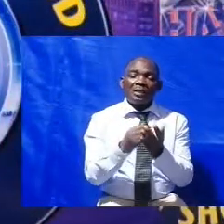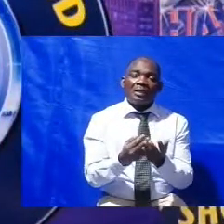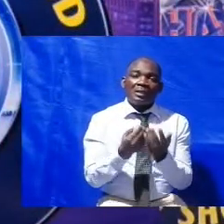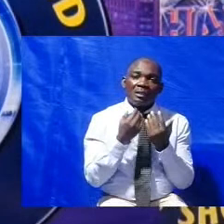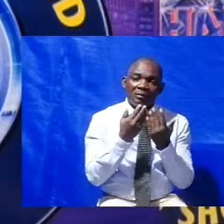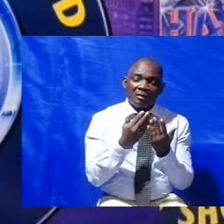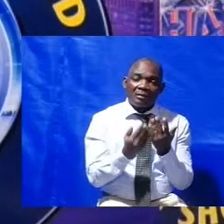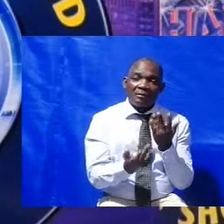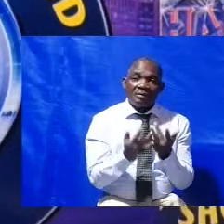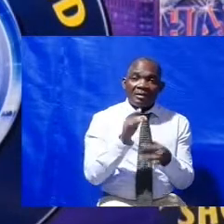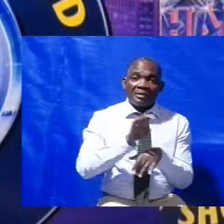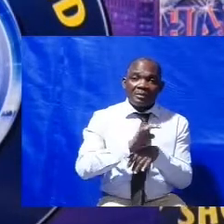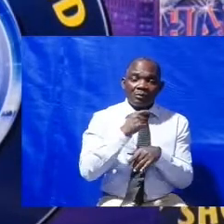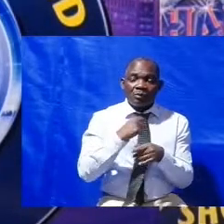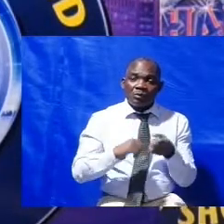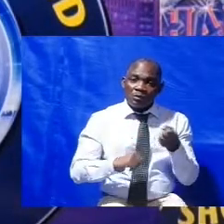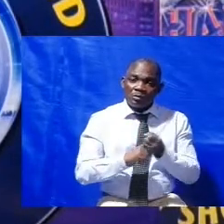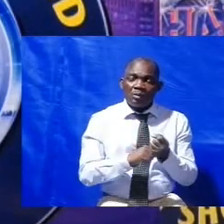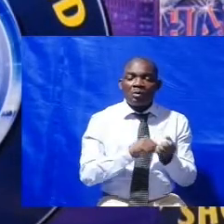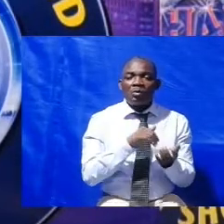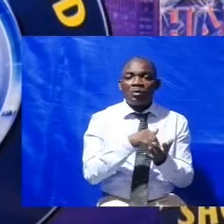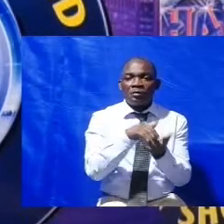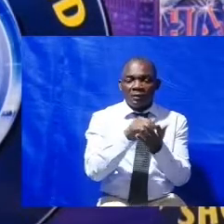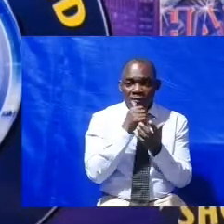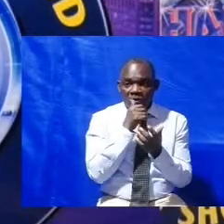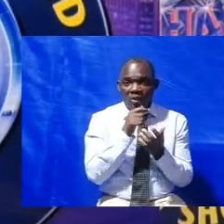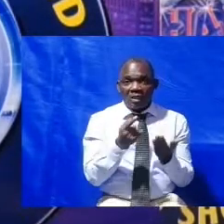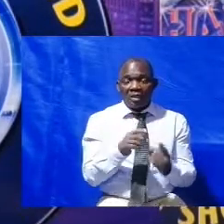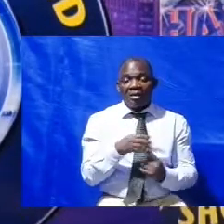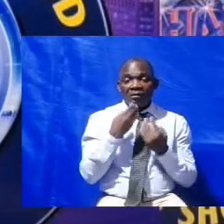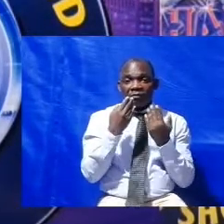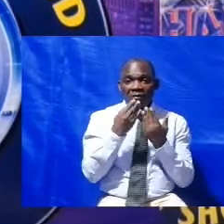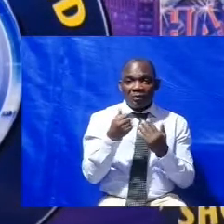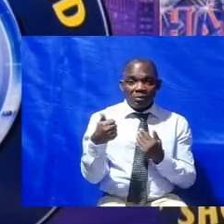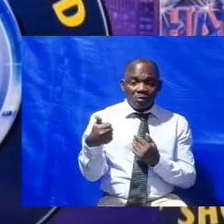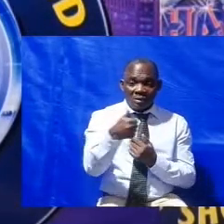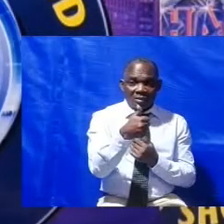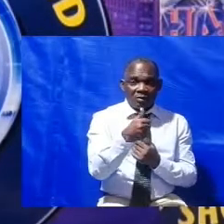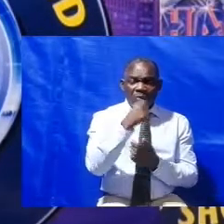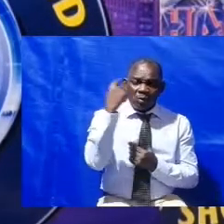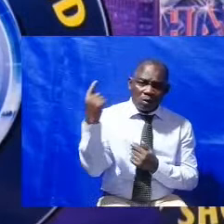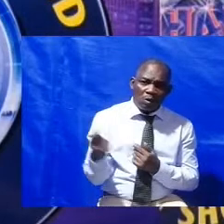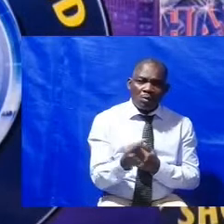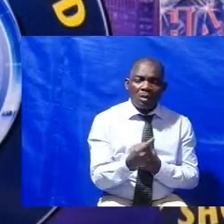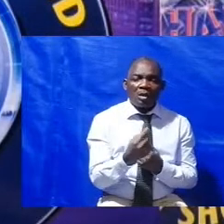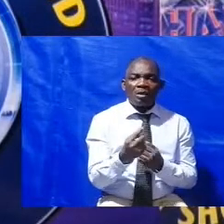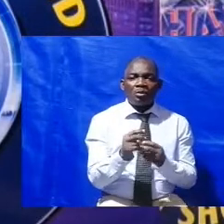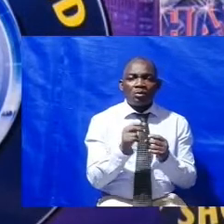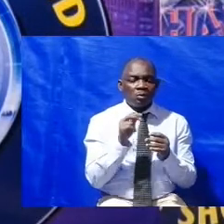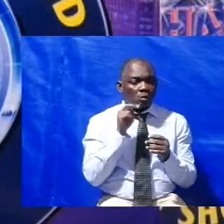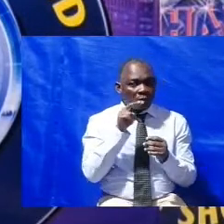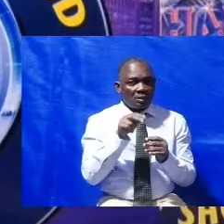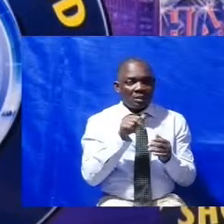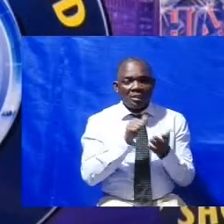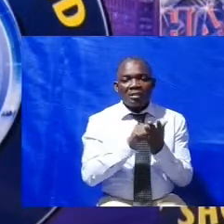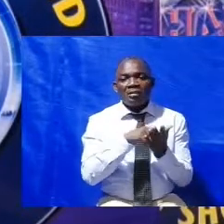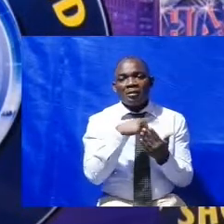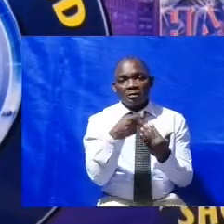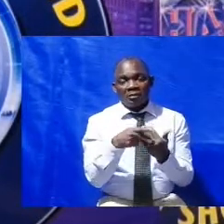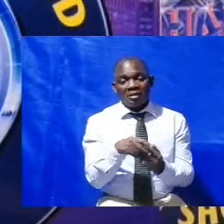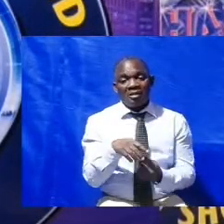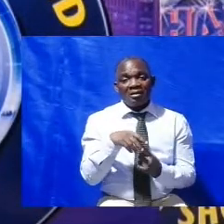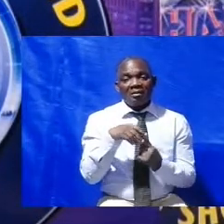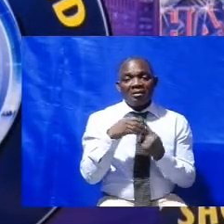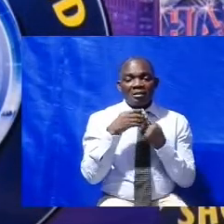to Fasti Chapel, my proud sponsors. Special thanks to you for always tuning in to the Helping Hand TV show,